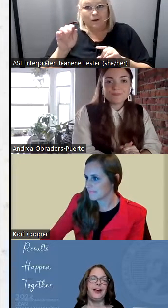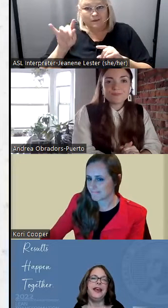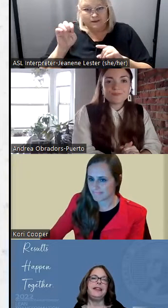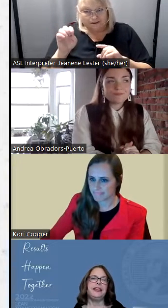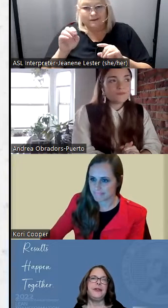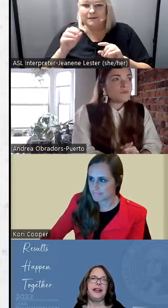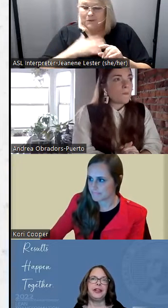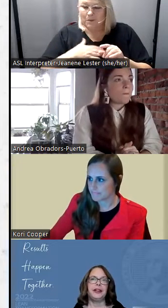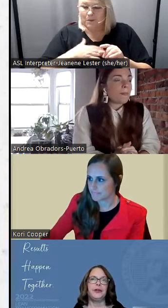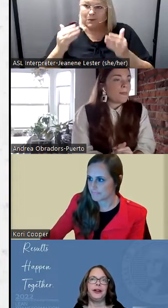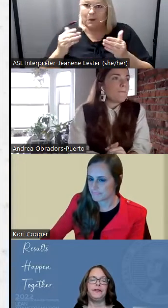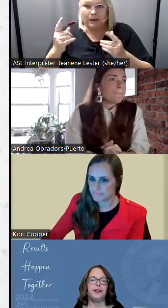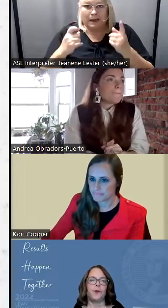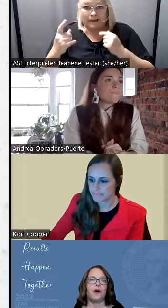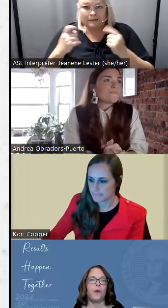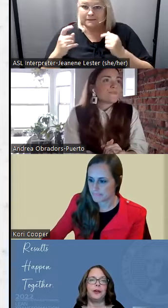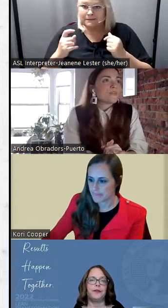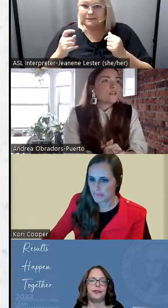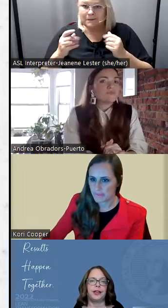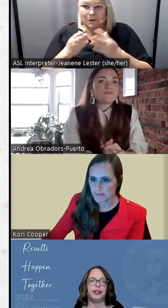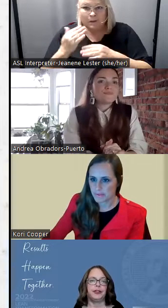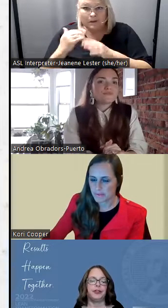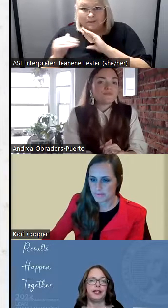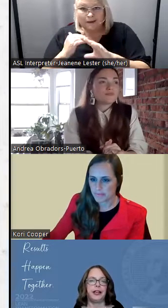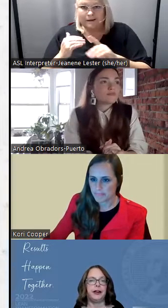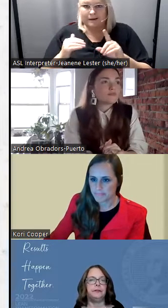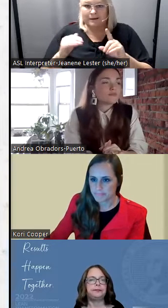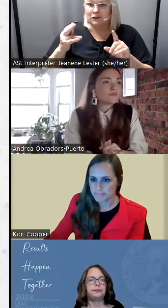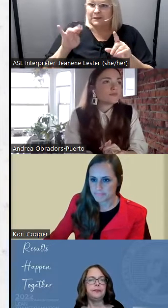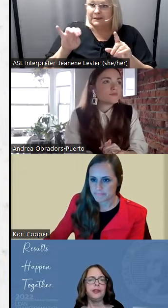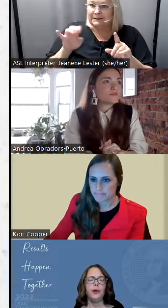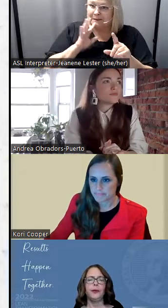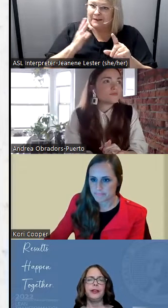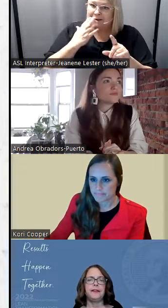Thank you. Thank you, Andrea and Corey, for a wonderful session. It was great to hear